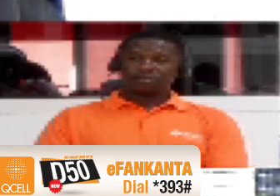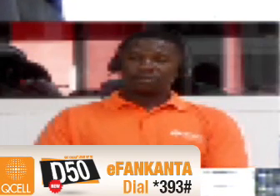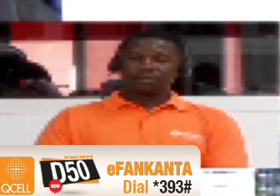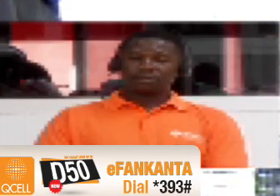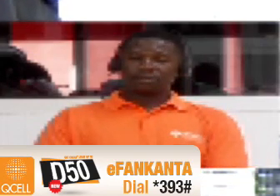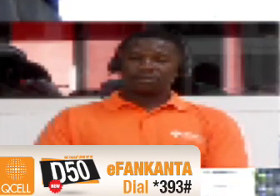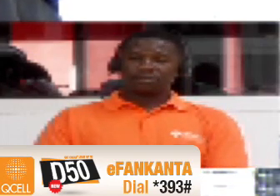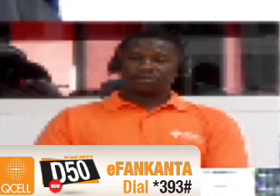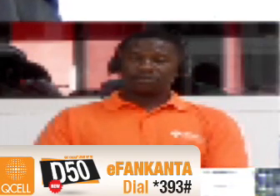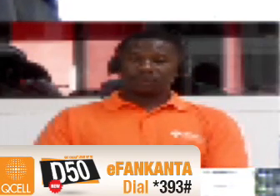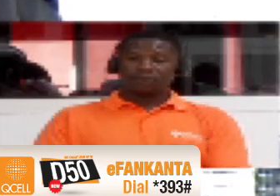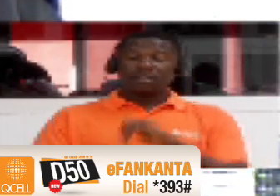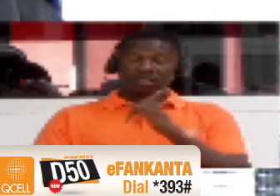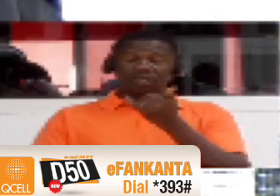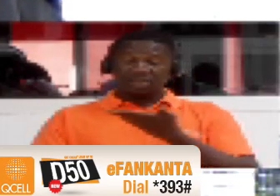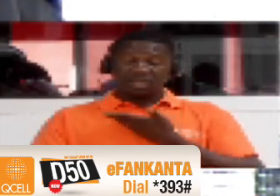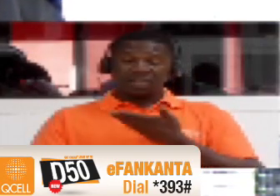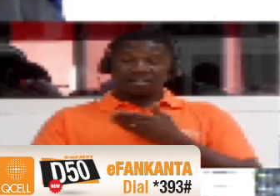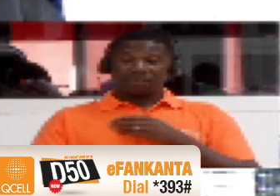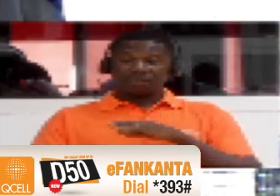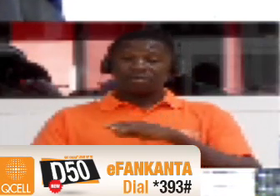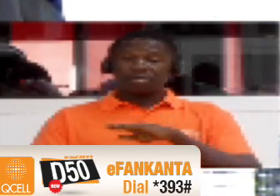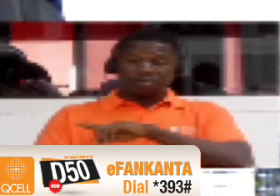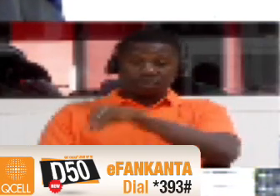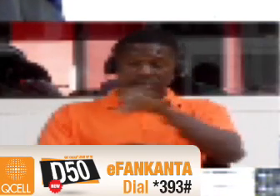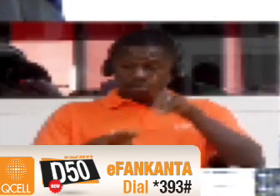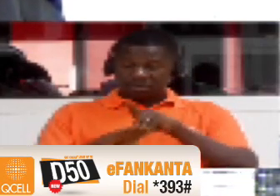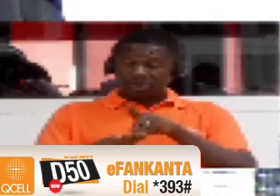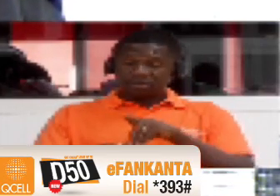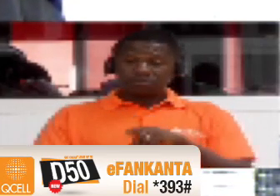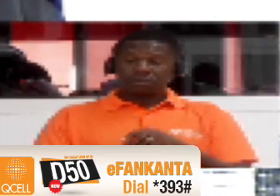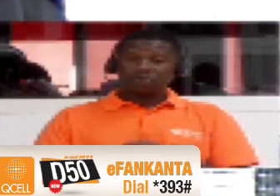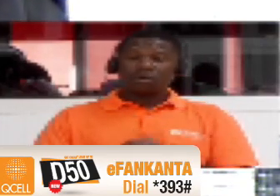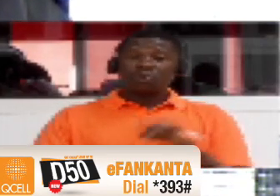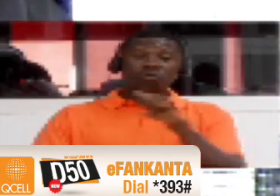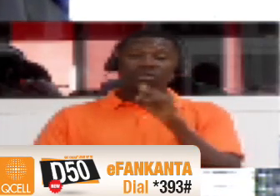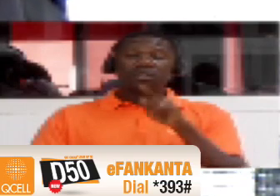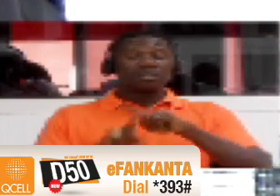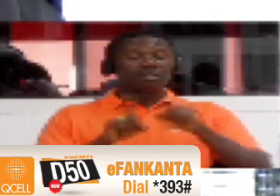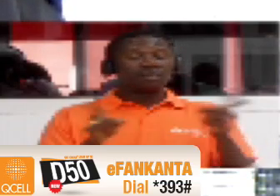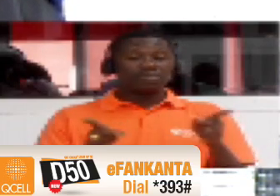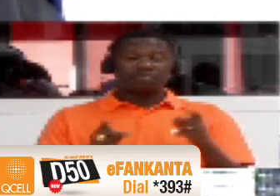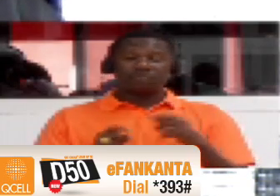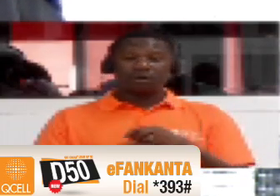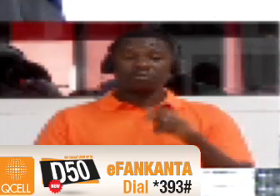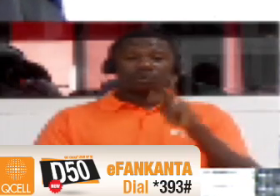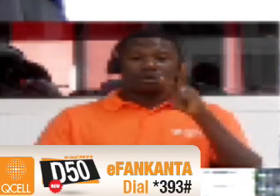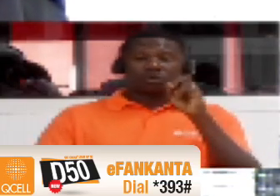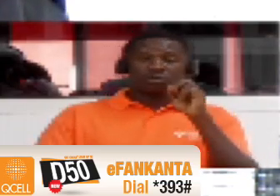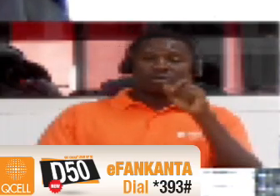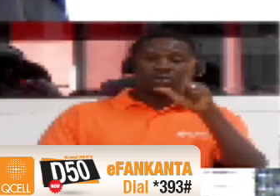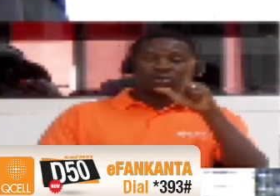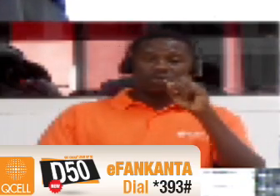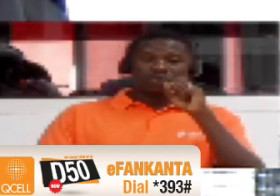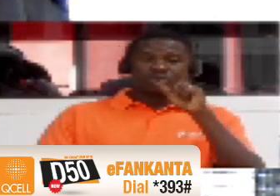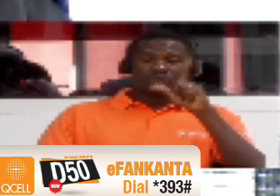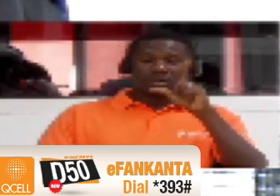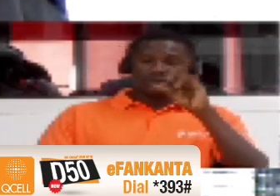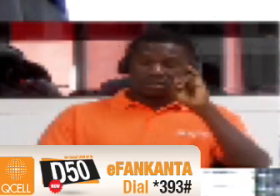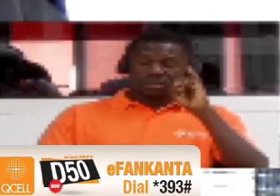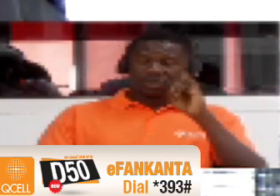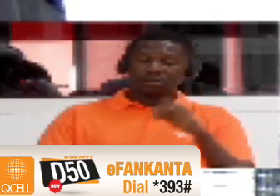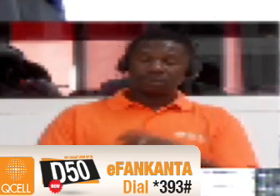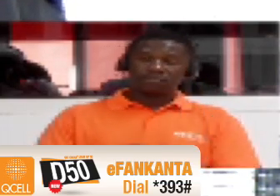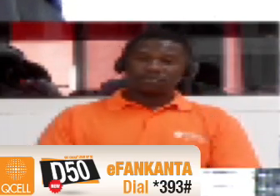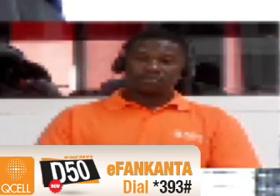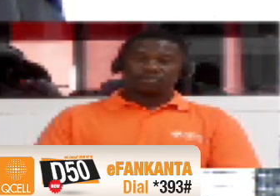Yes, they had a base. Meaning Kololi Tavern, mankiri. Which is not the same as Kololi Tavern. But ngalo neko